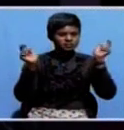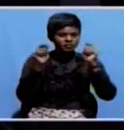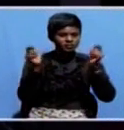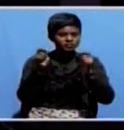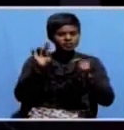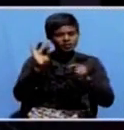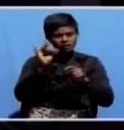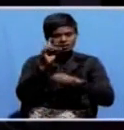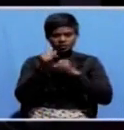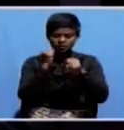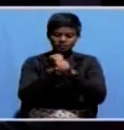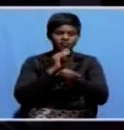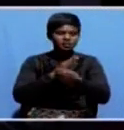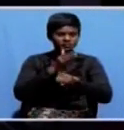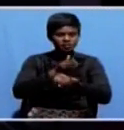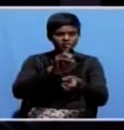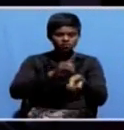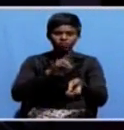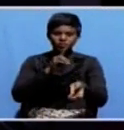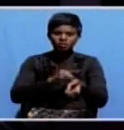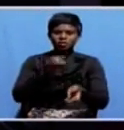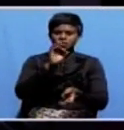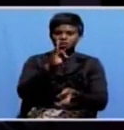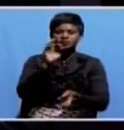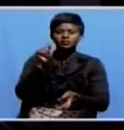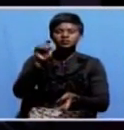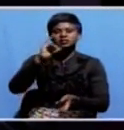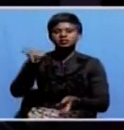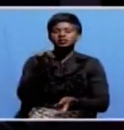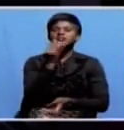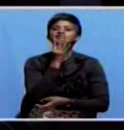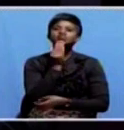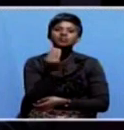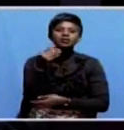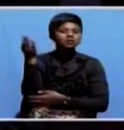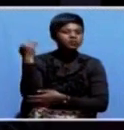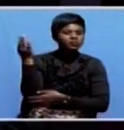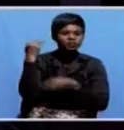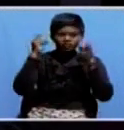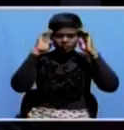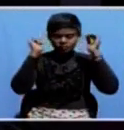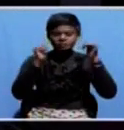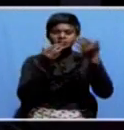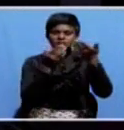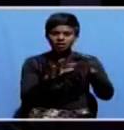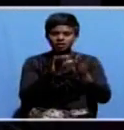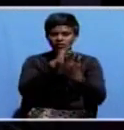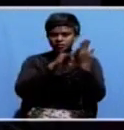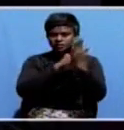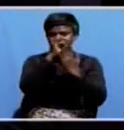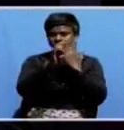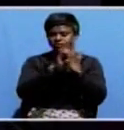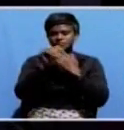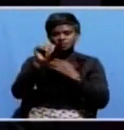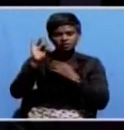anniversary of the death of Dr. Frederick Titus Chiluba, the former president of Zambia, who passed away on June